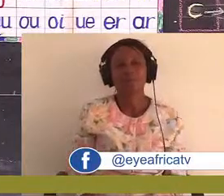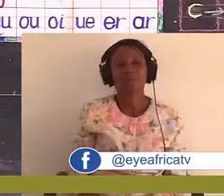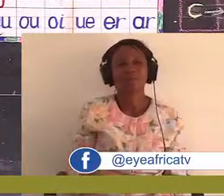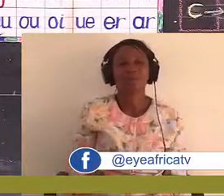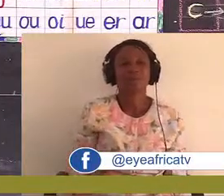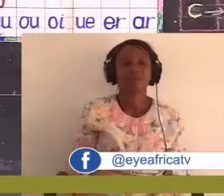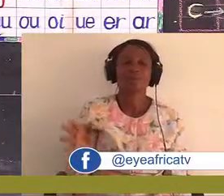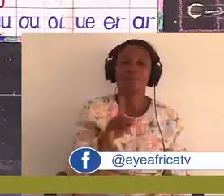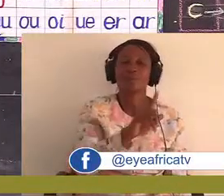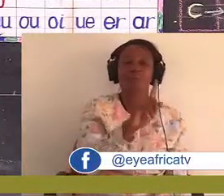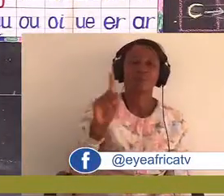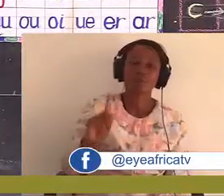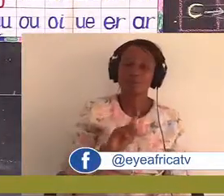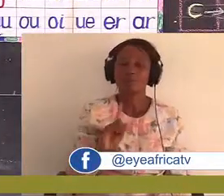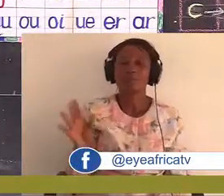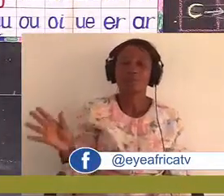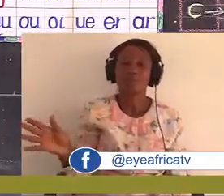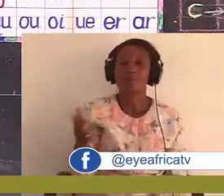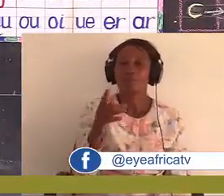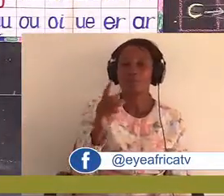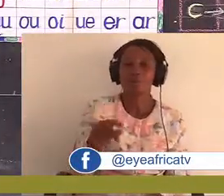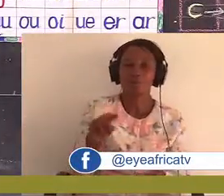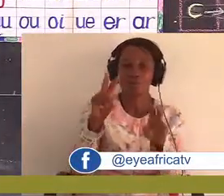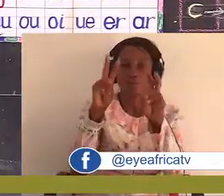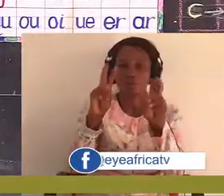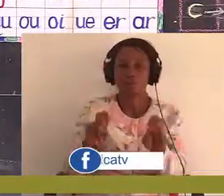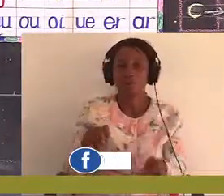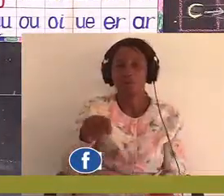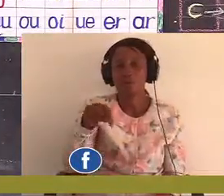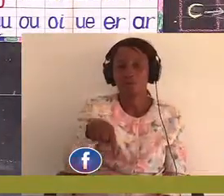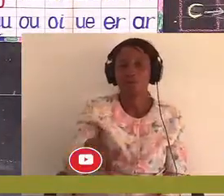we go into what we have for you today.